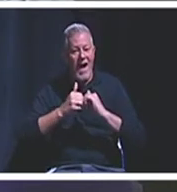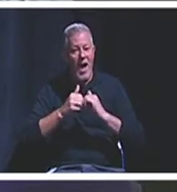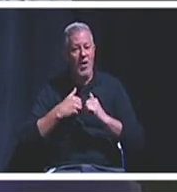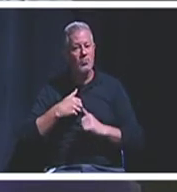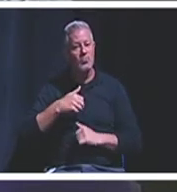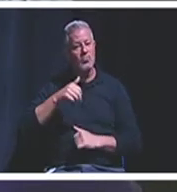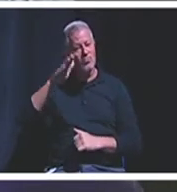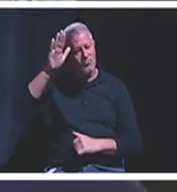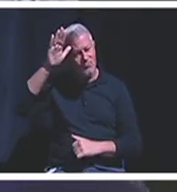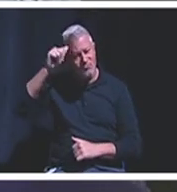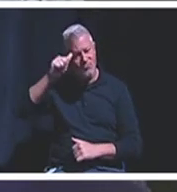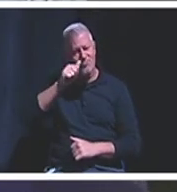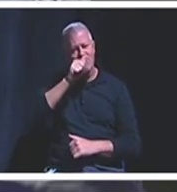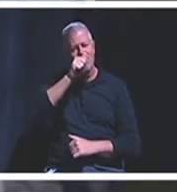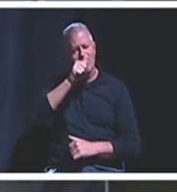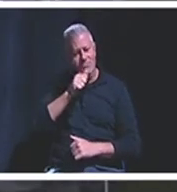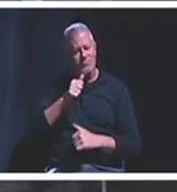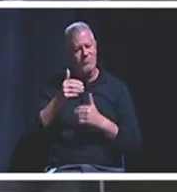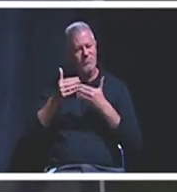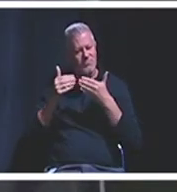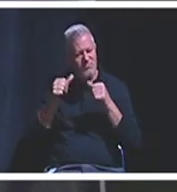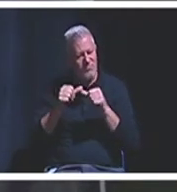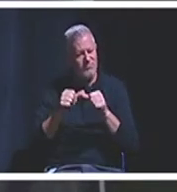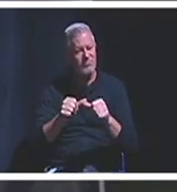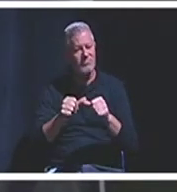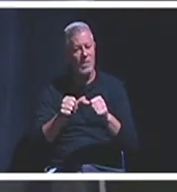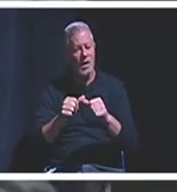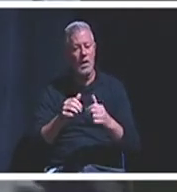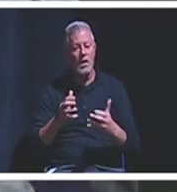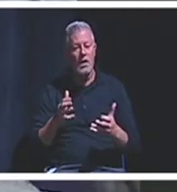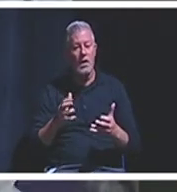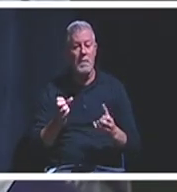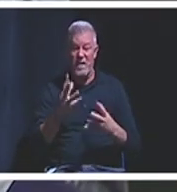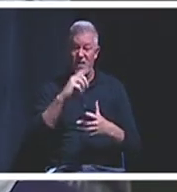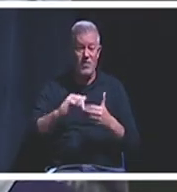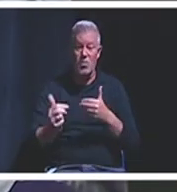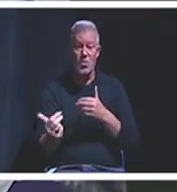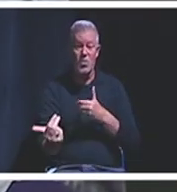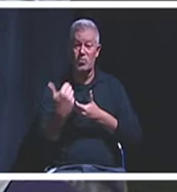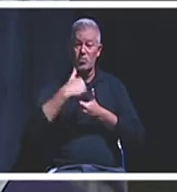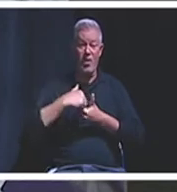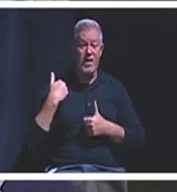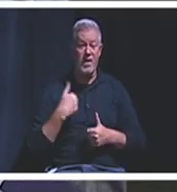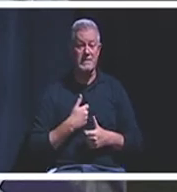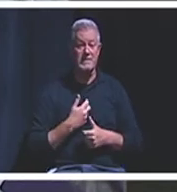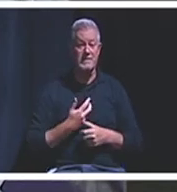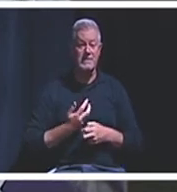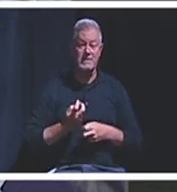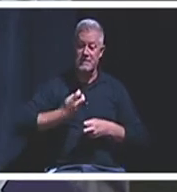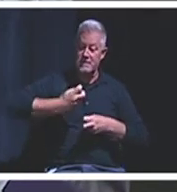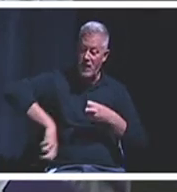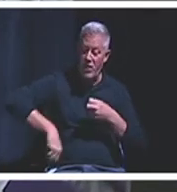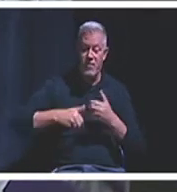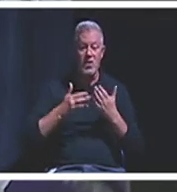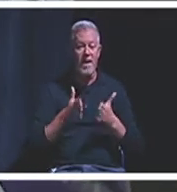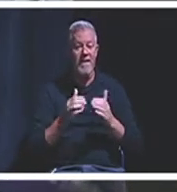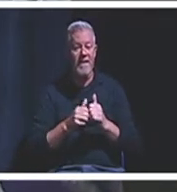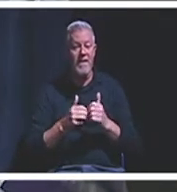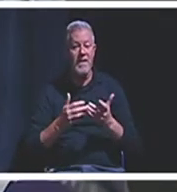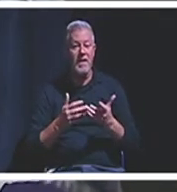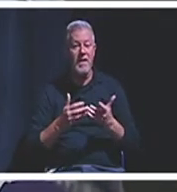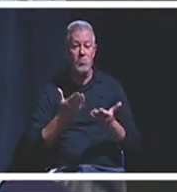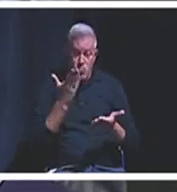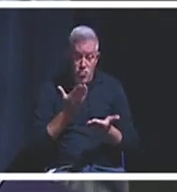perseverance. Many of you joined us at NSU the hard way, proving yourself through ample, because